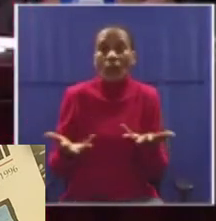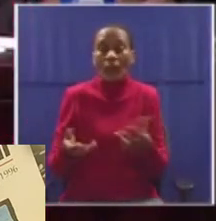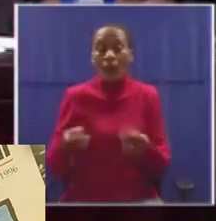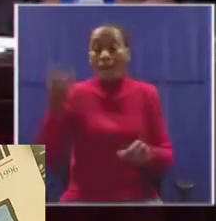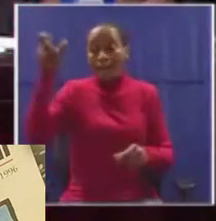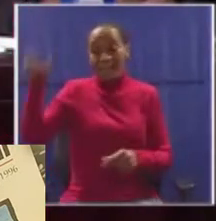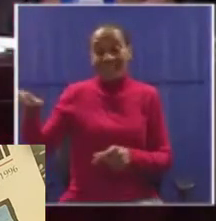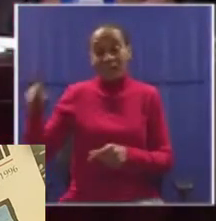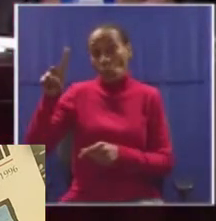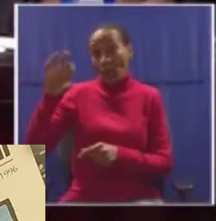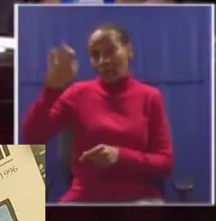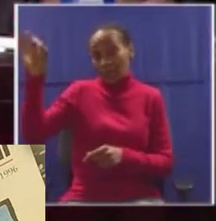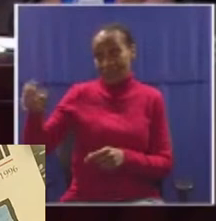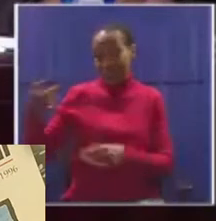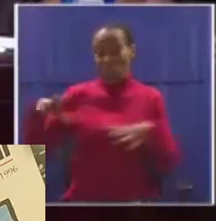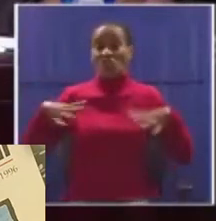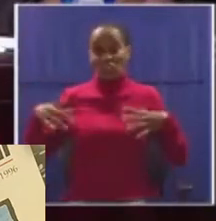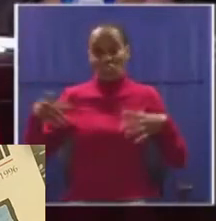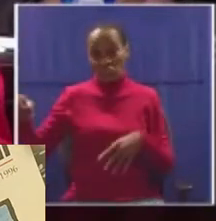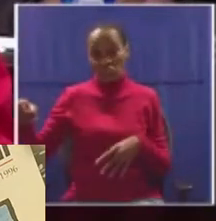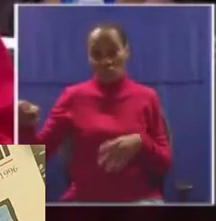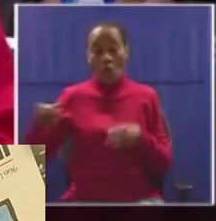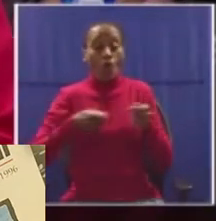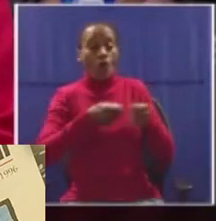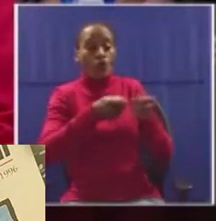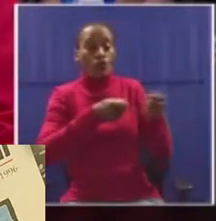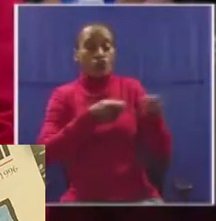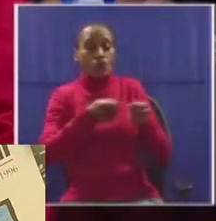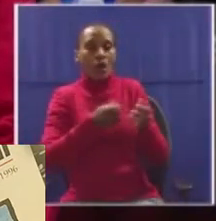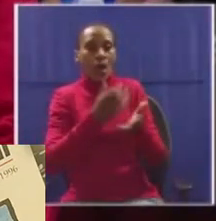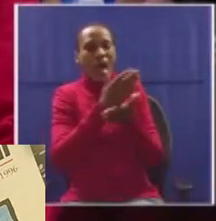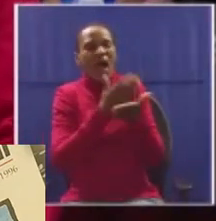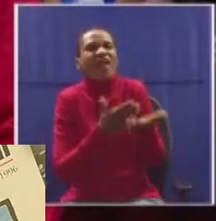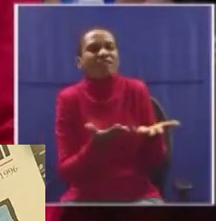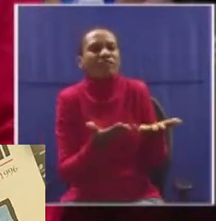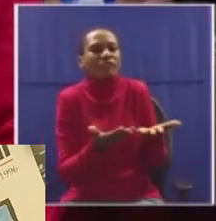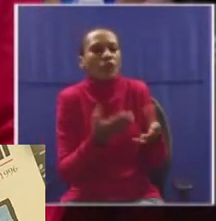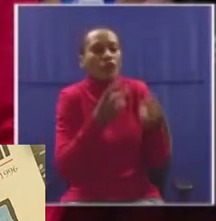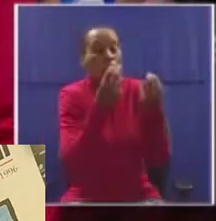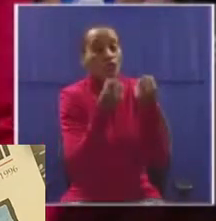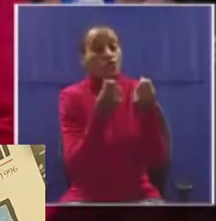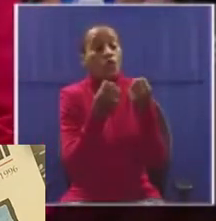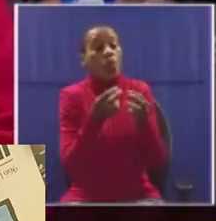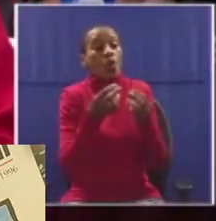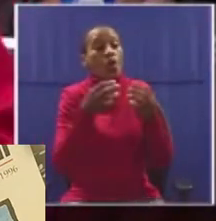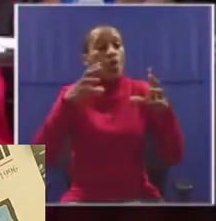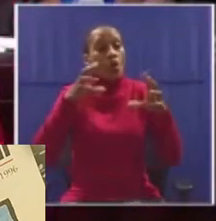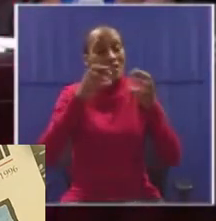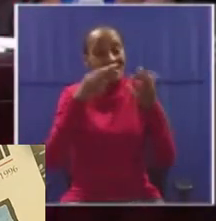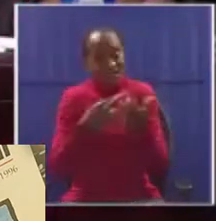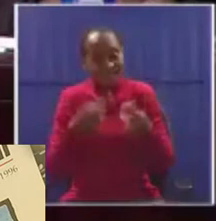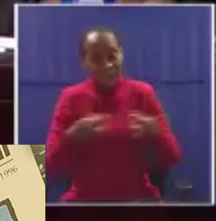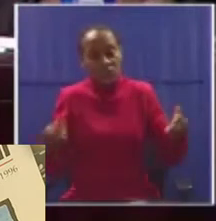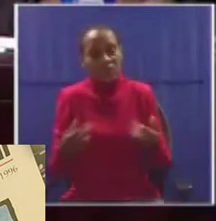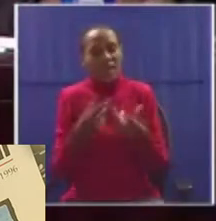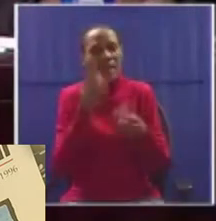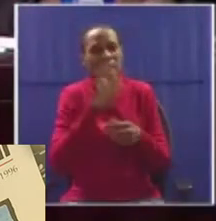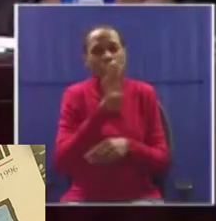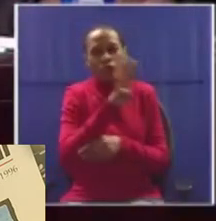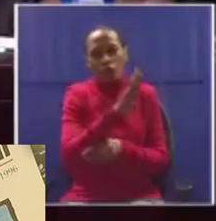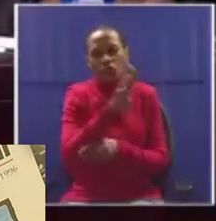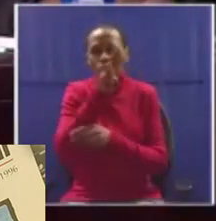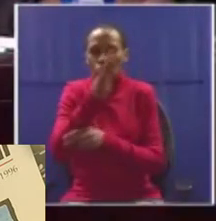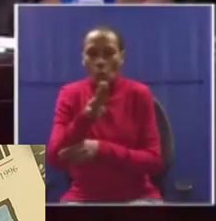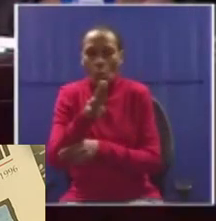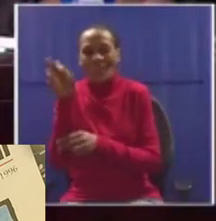richest one percent owns and controls two-thirds of all New Wealth worth 42 trillion US